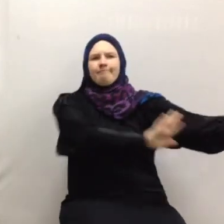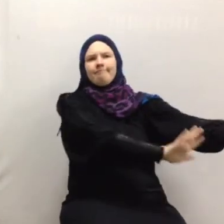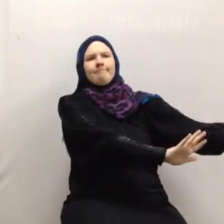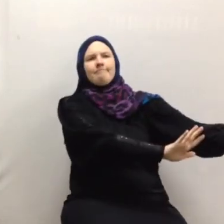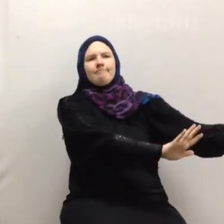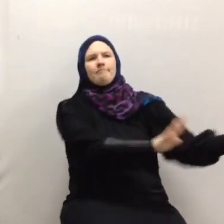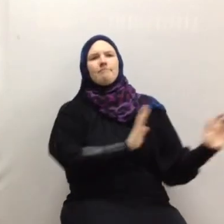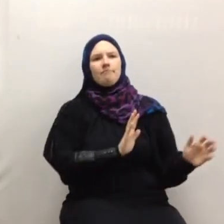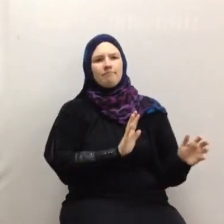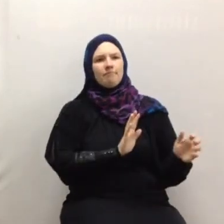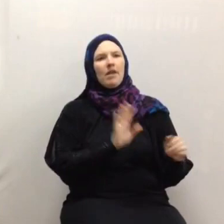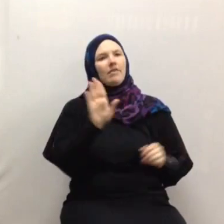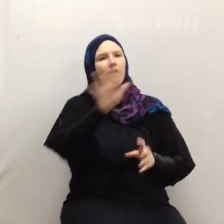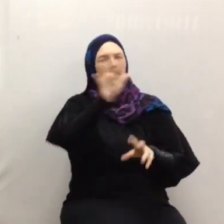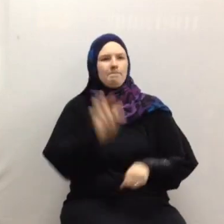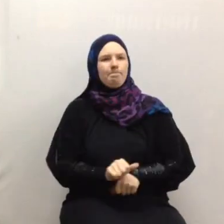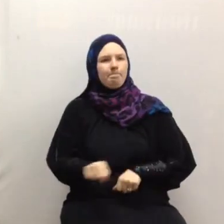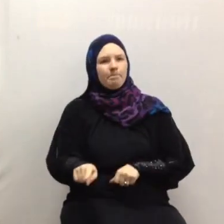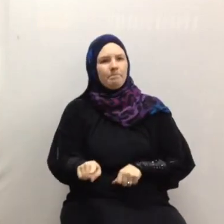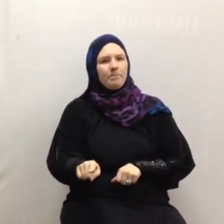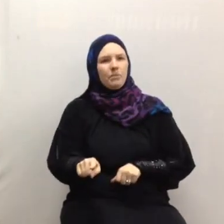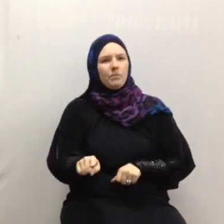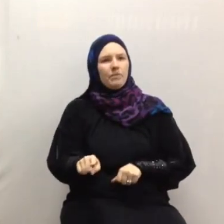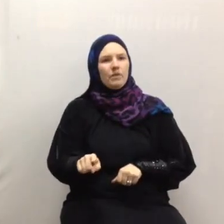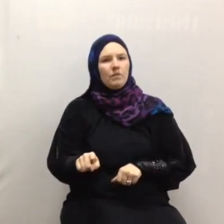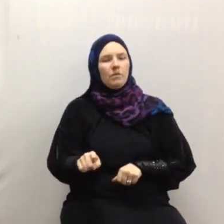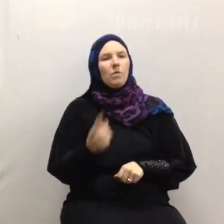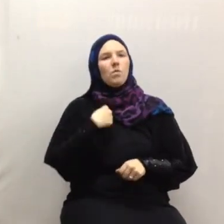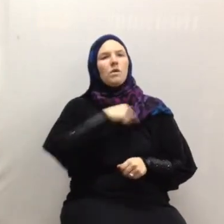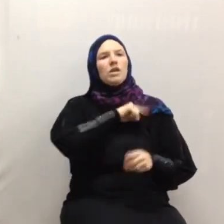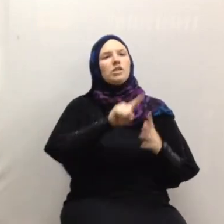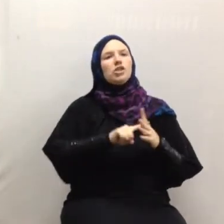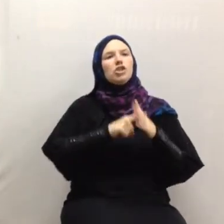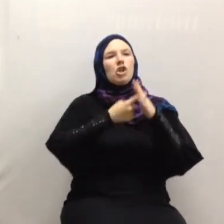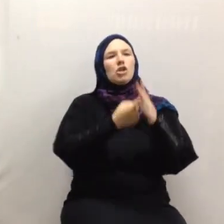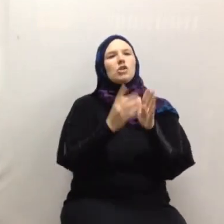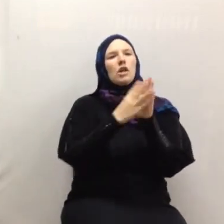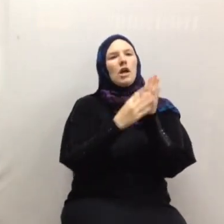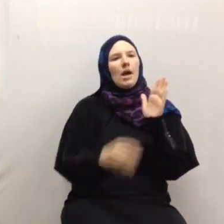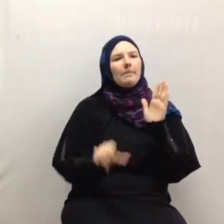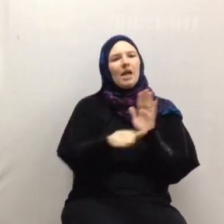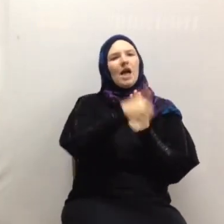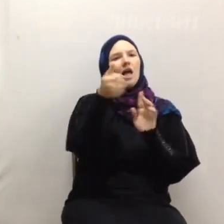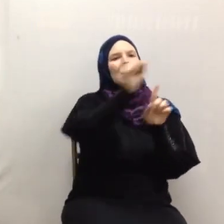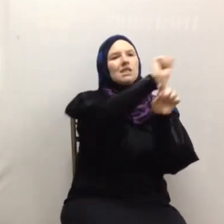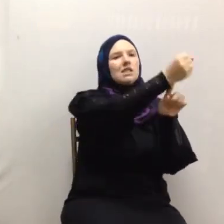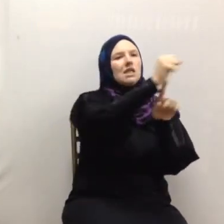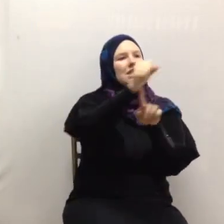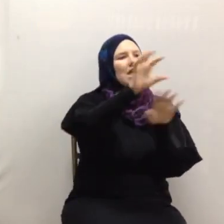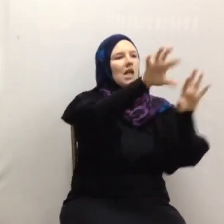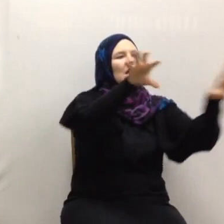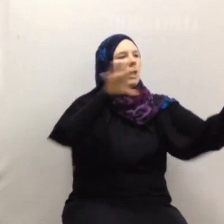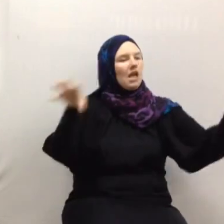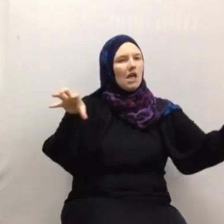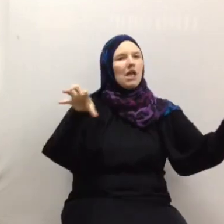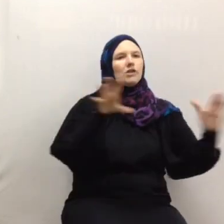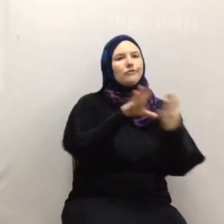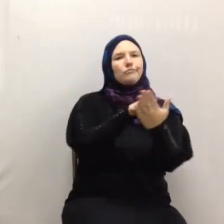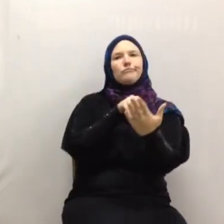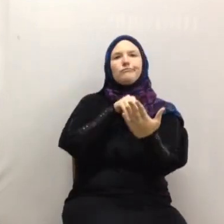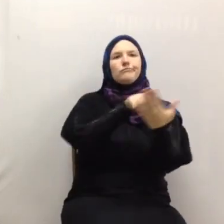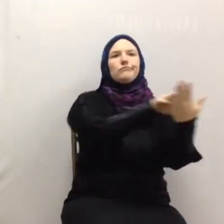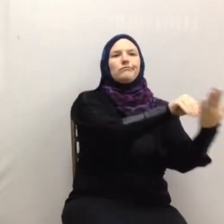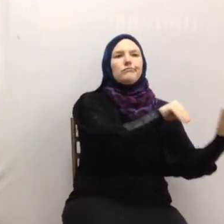We've started to copy others, both in language, in speech, in writing, in